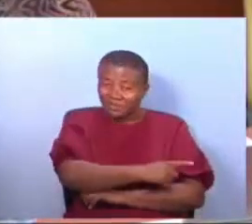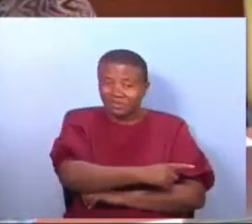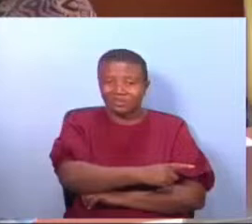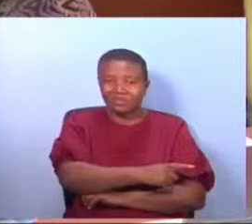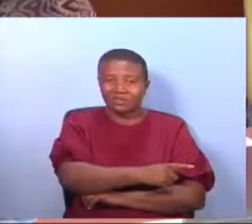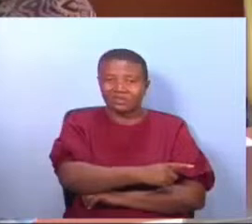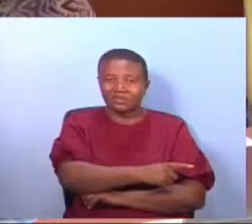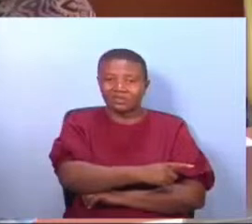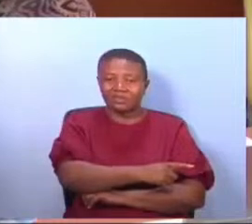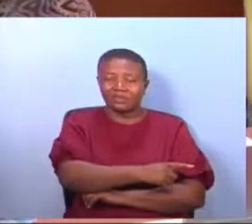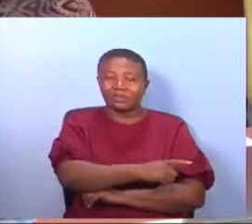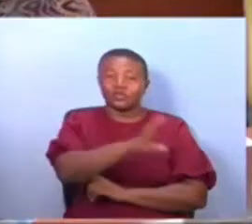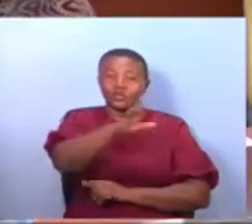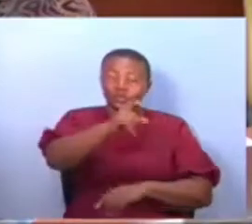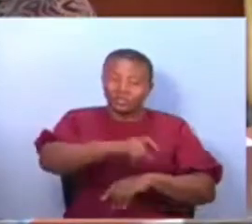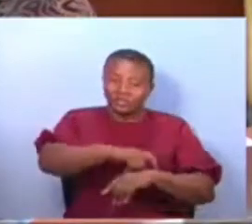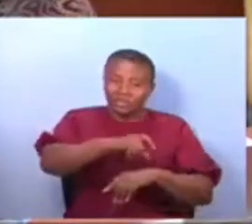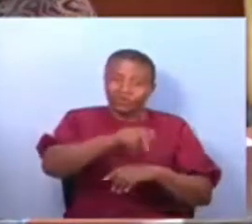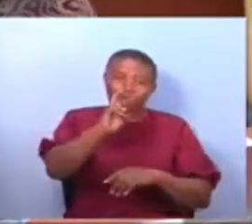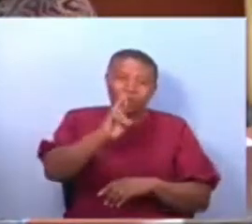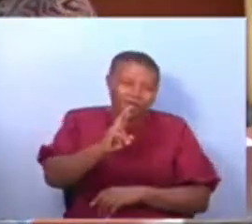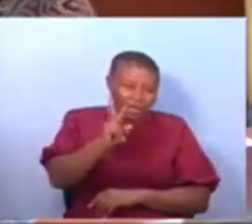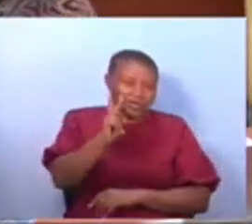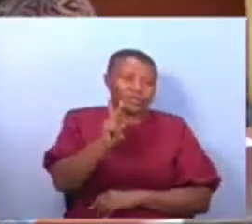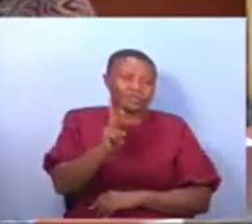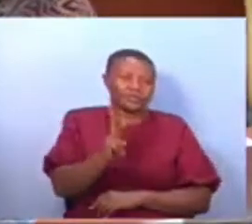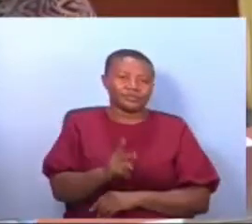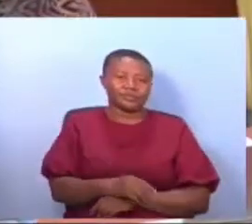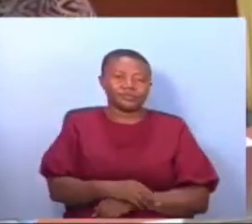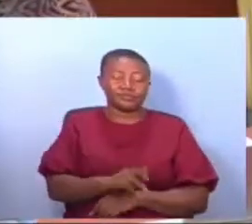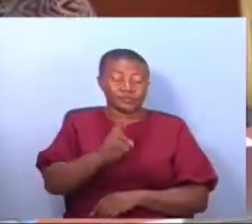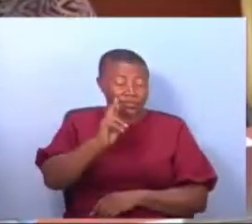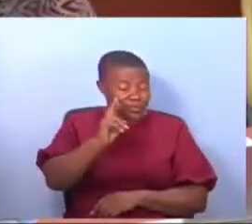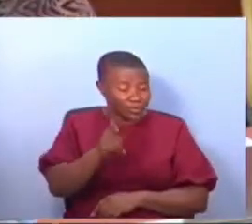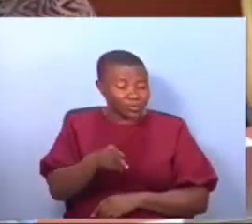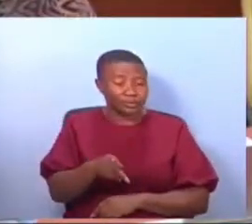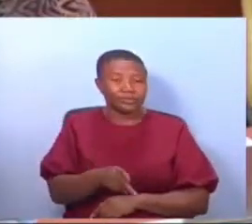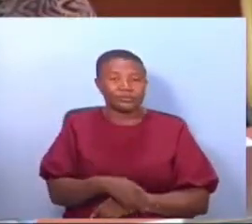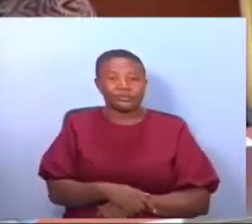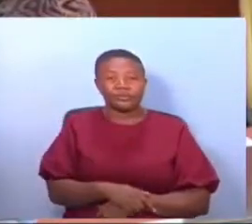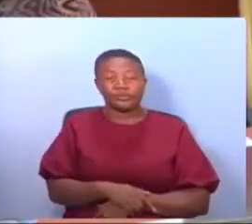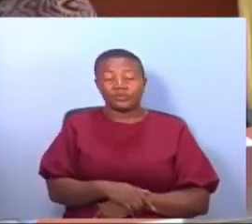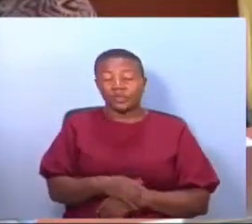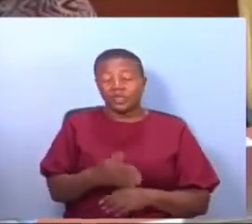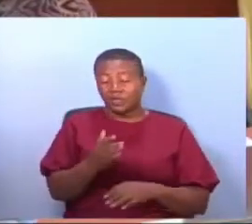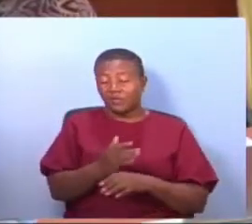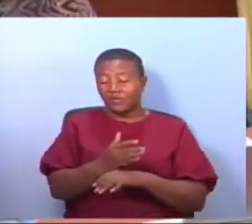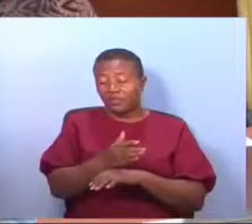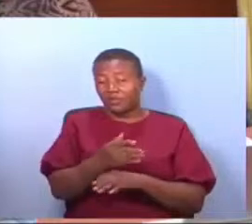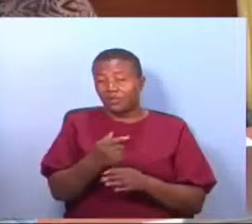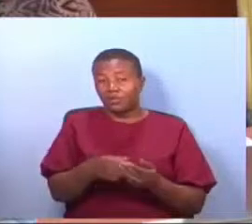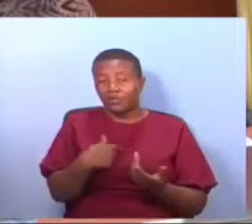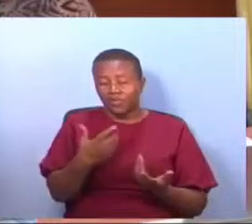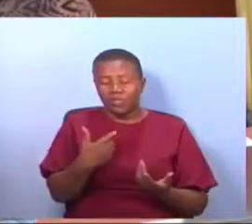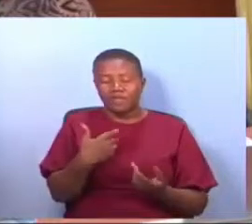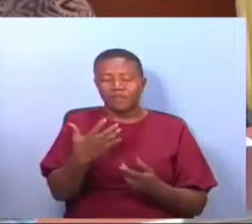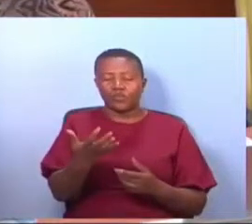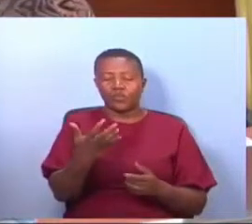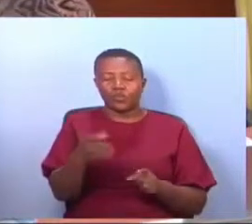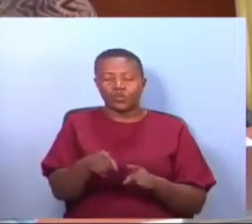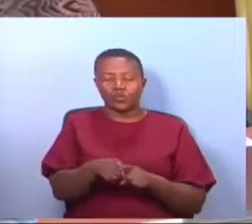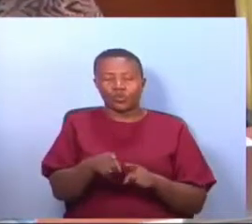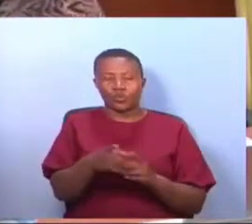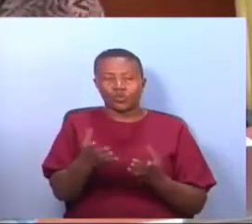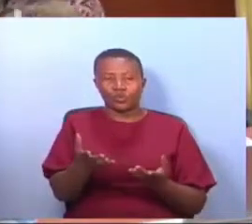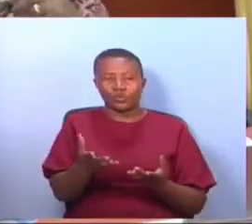it will get to your turn. Mr. Speaker, having made those important points, let me also express some